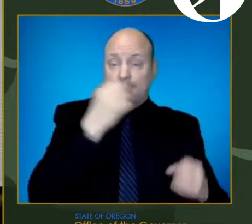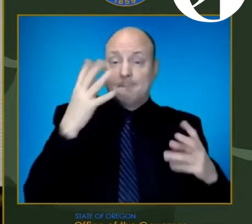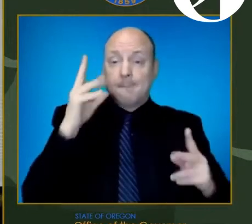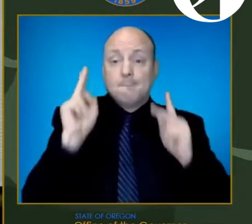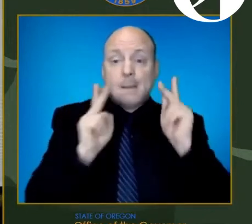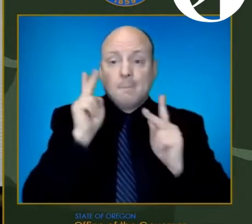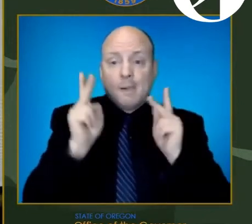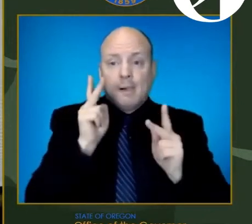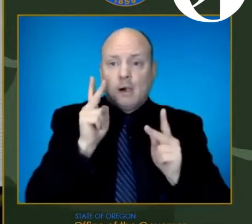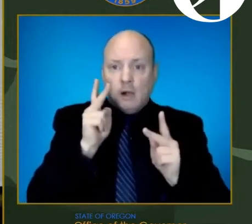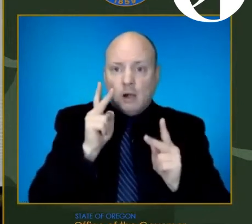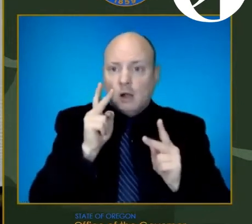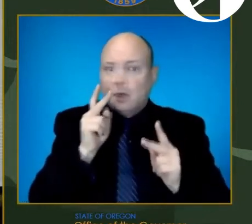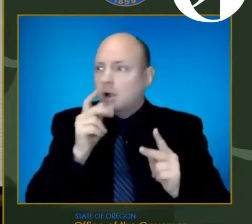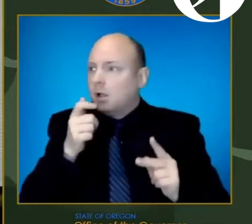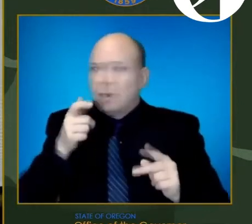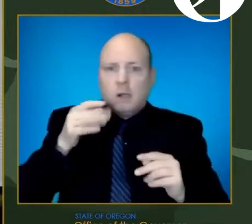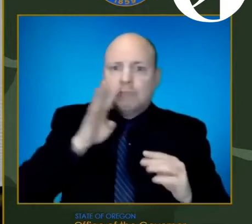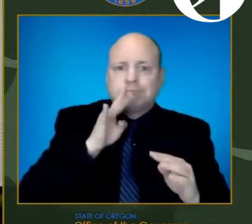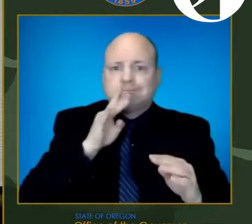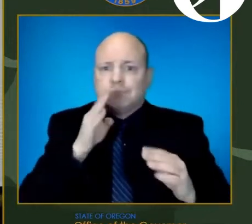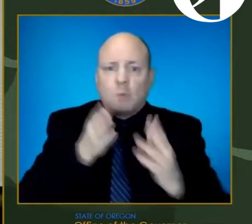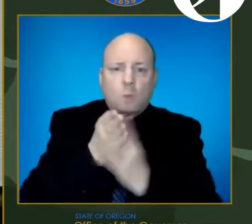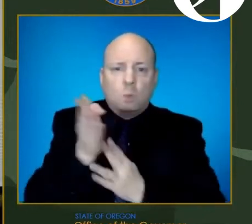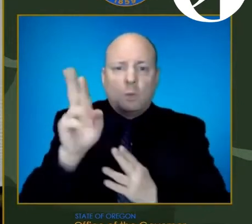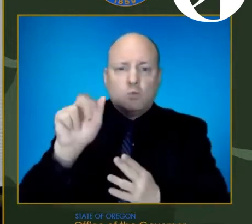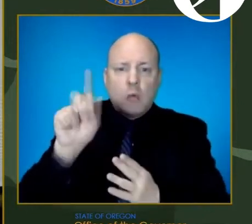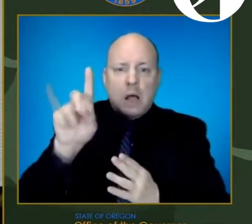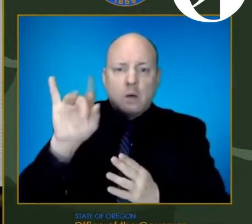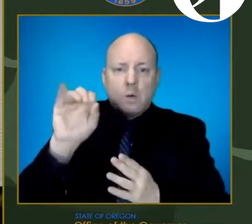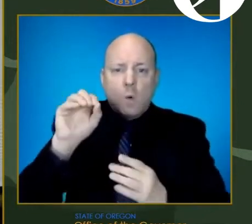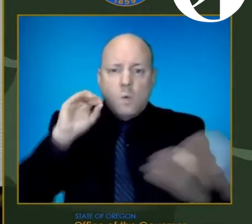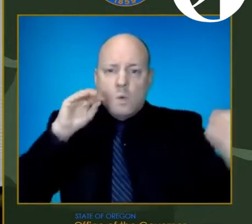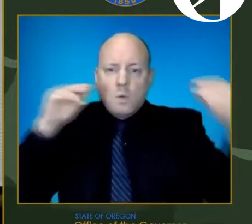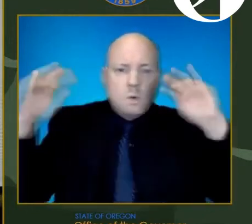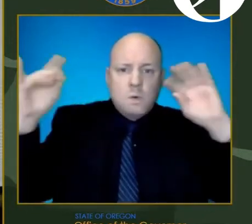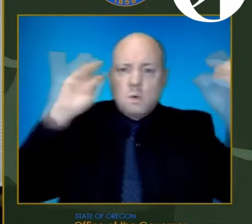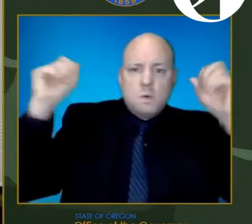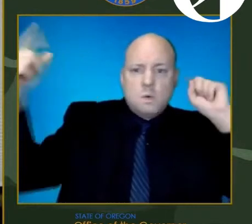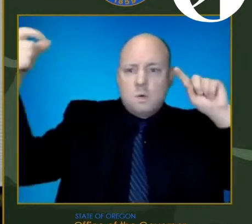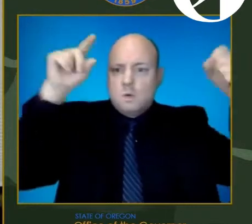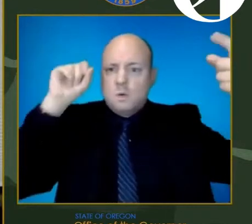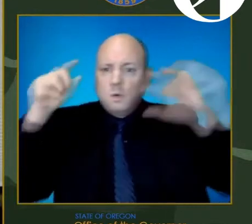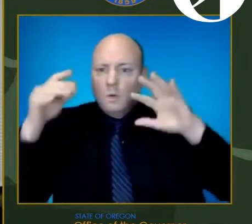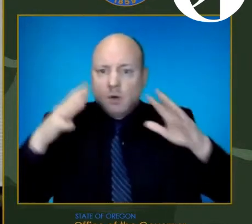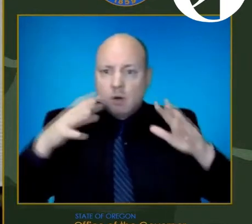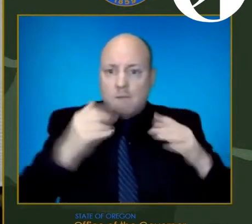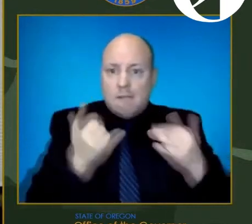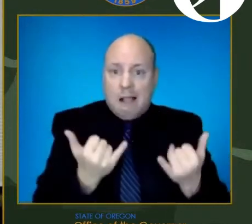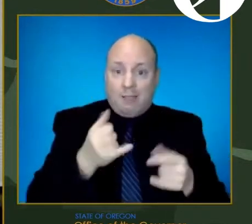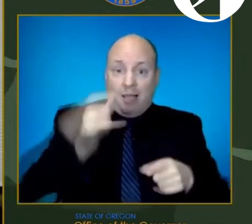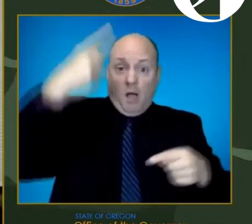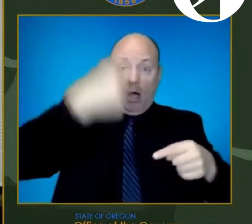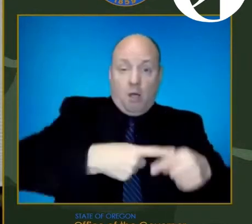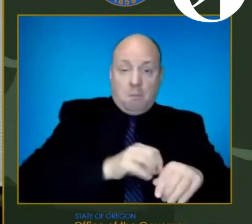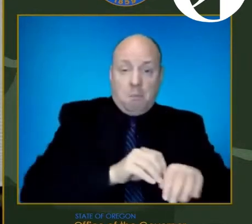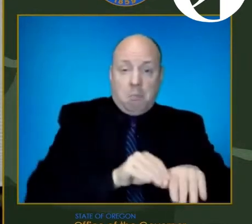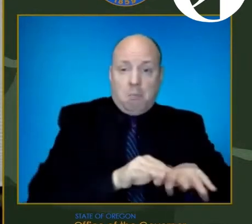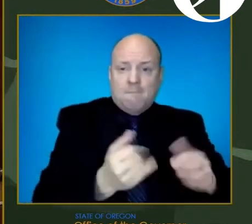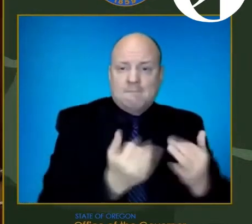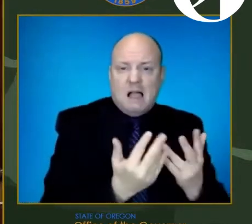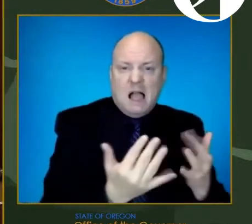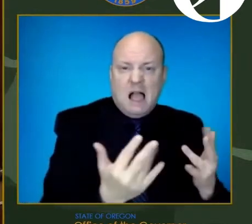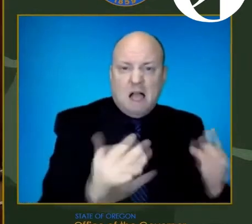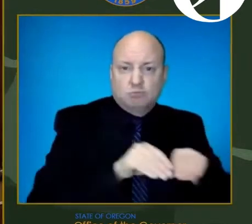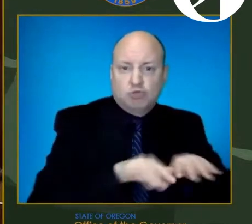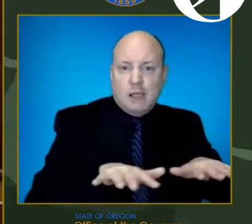traffic from the first responders on scene that things were moving quickly. The fire was spreading